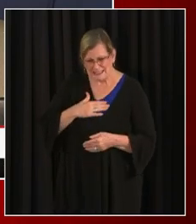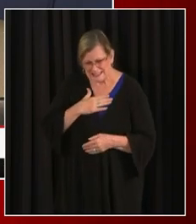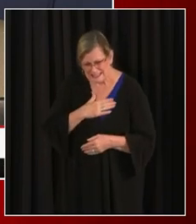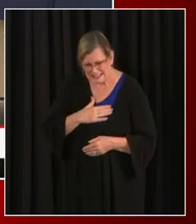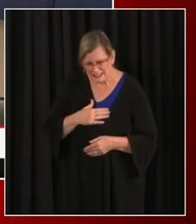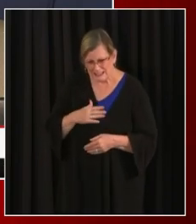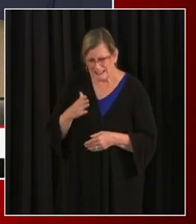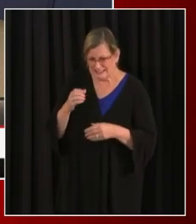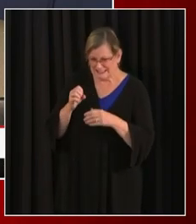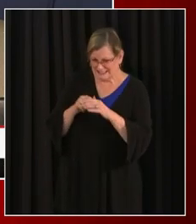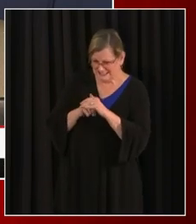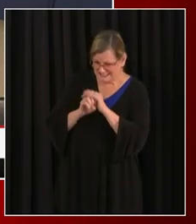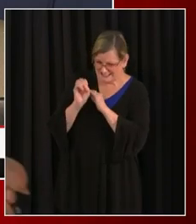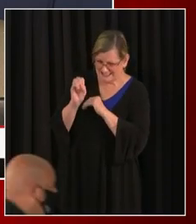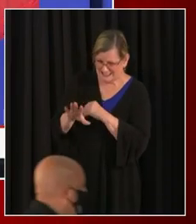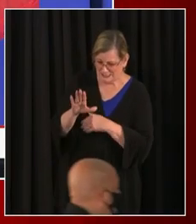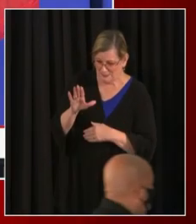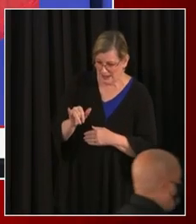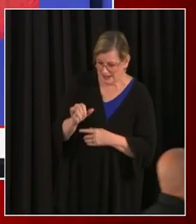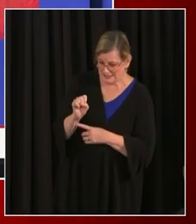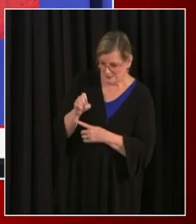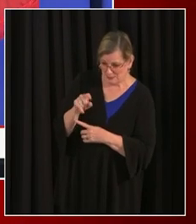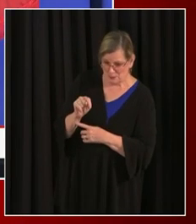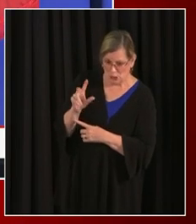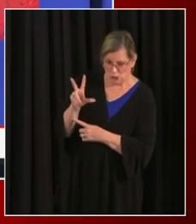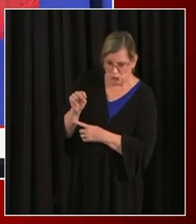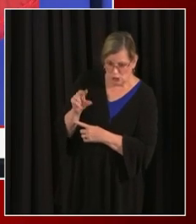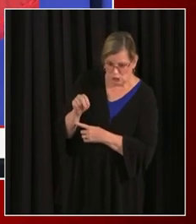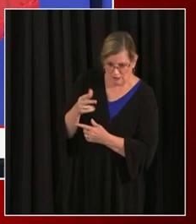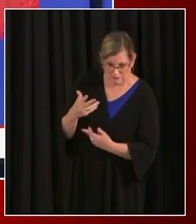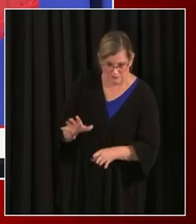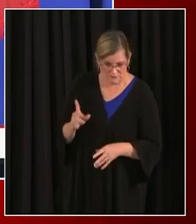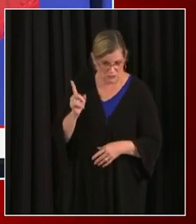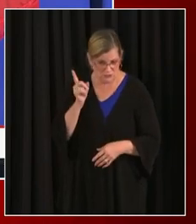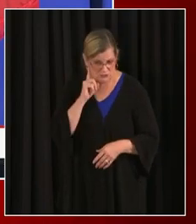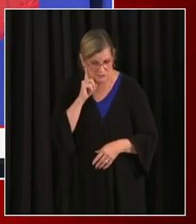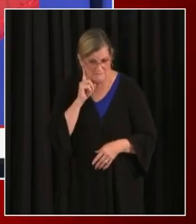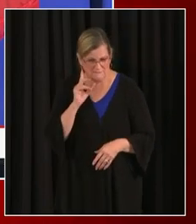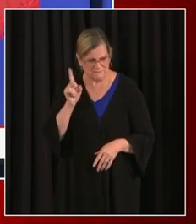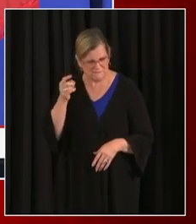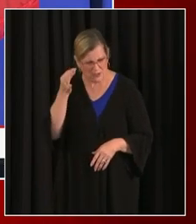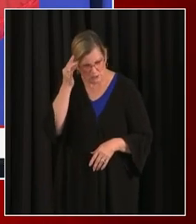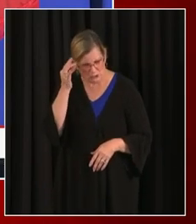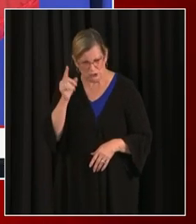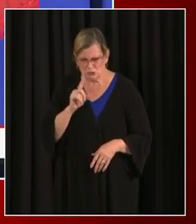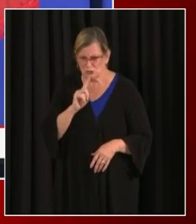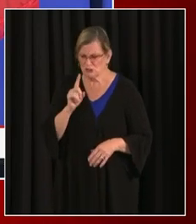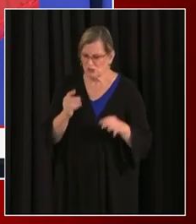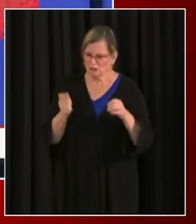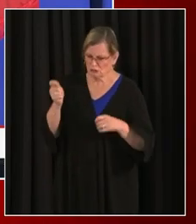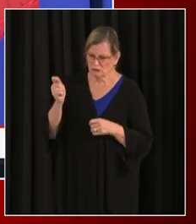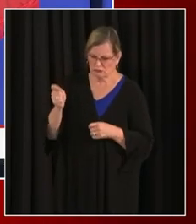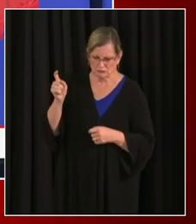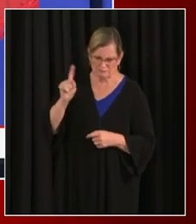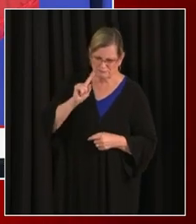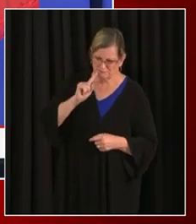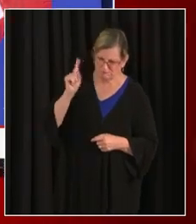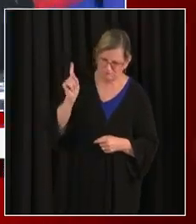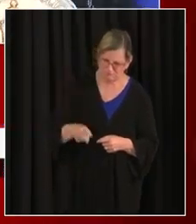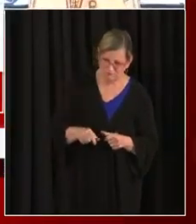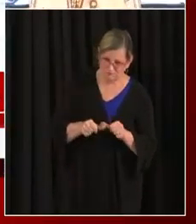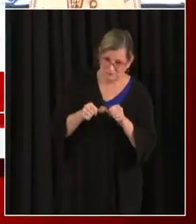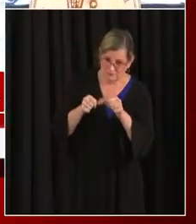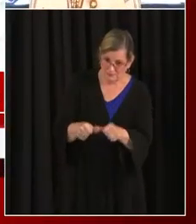Wednesday, September the 30th. And you may have heard that a federal judge has ordered the count to continue